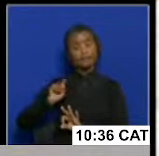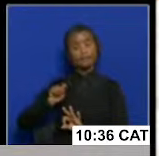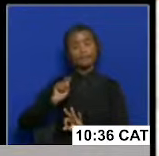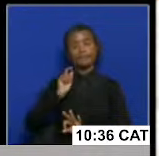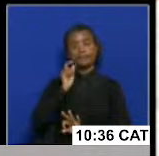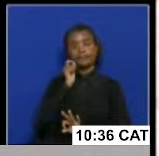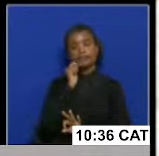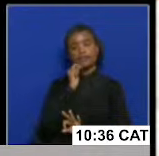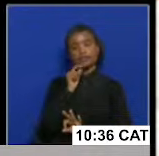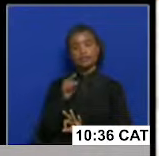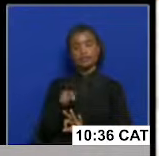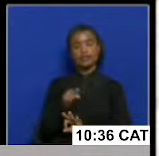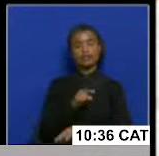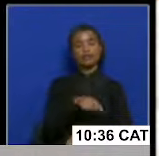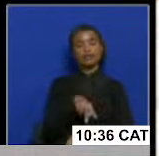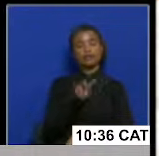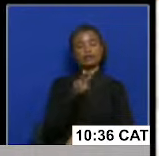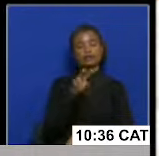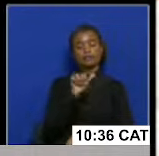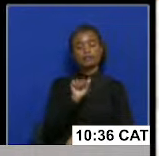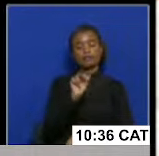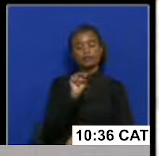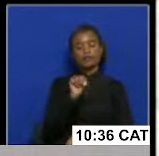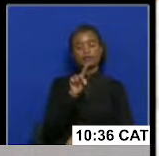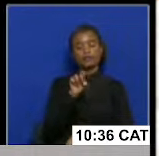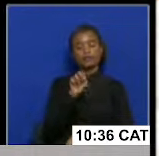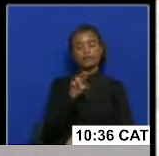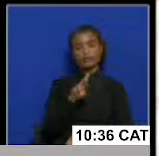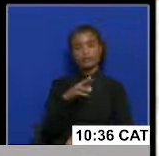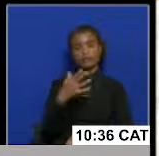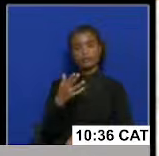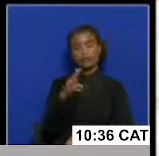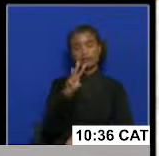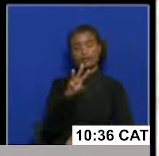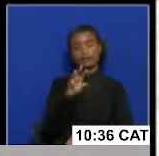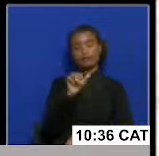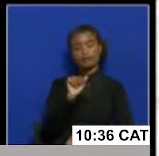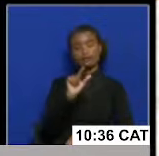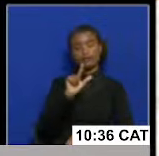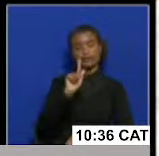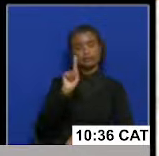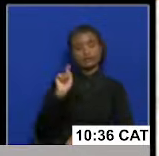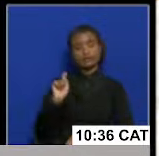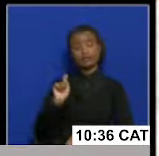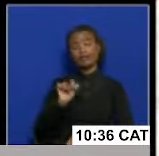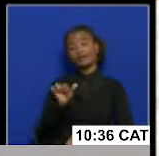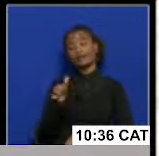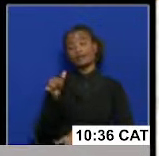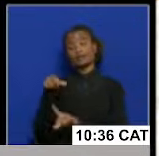Vout. And the one in the red top, I don't know him. Thank you, Witness K.